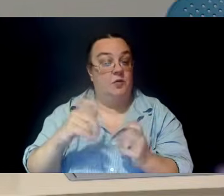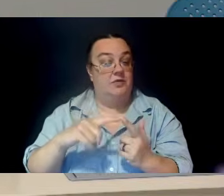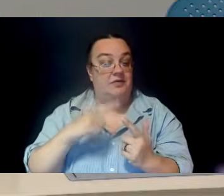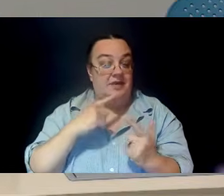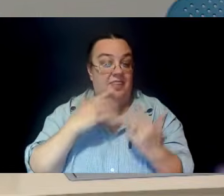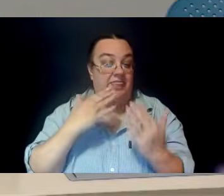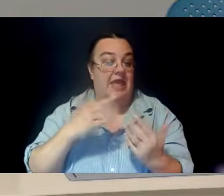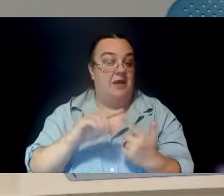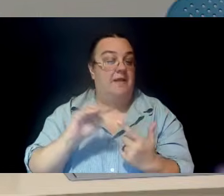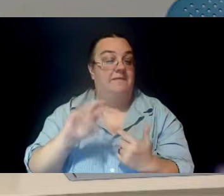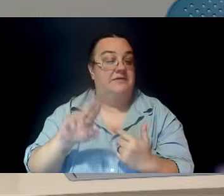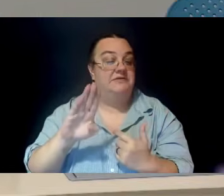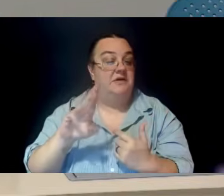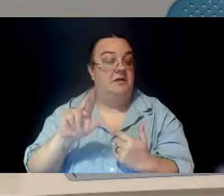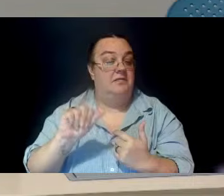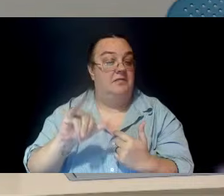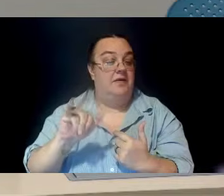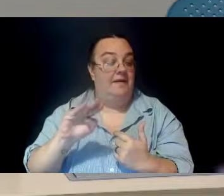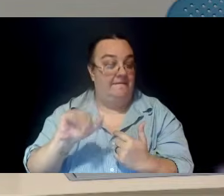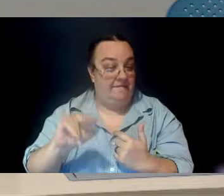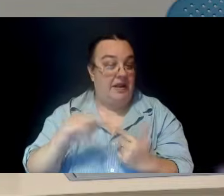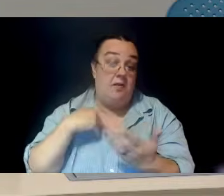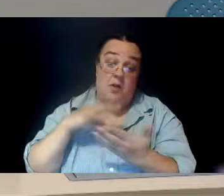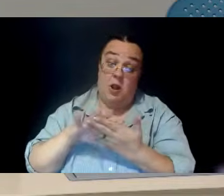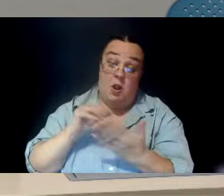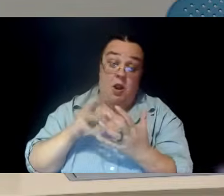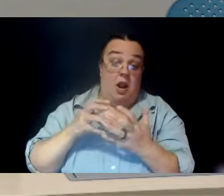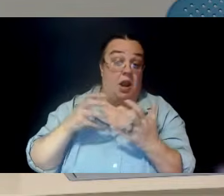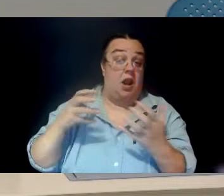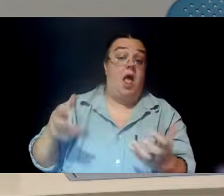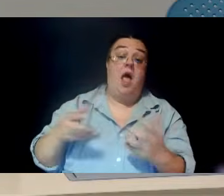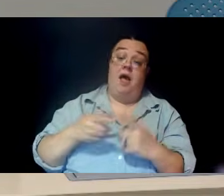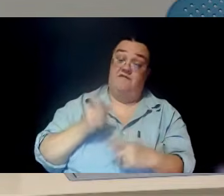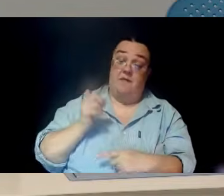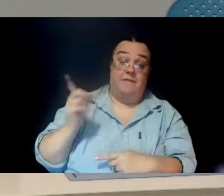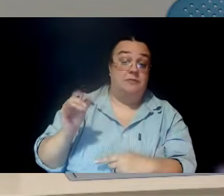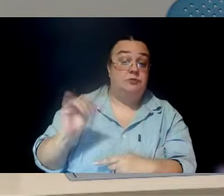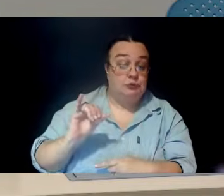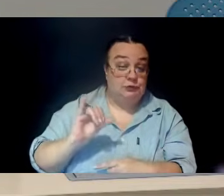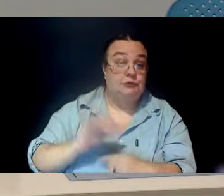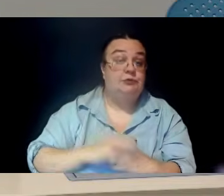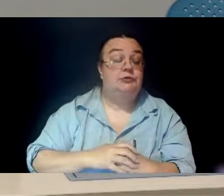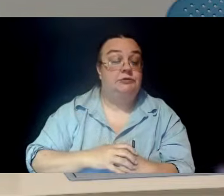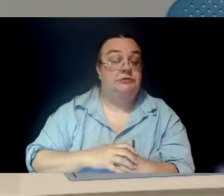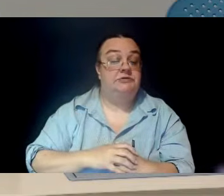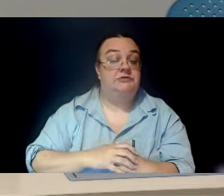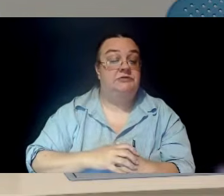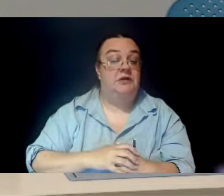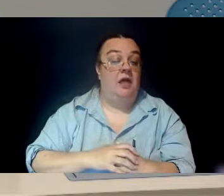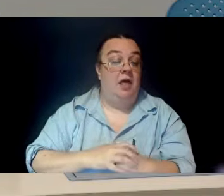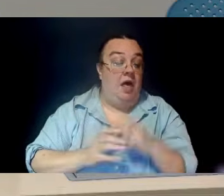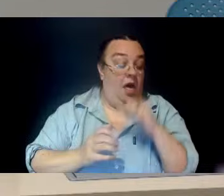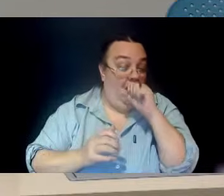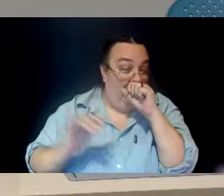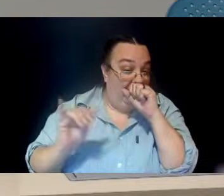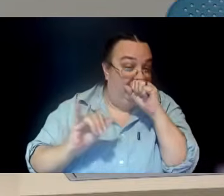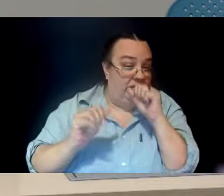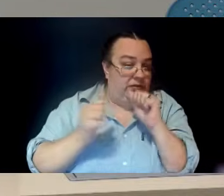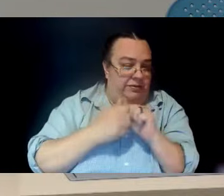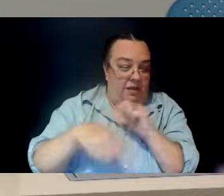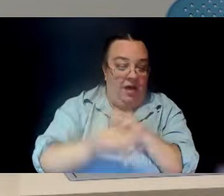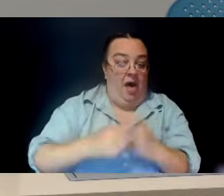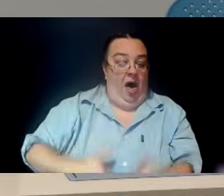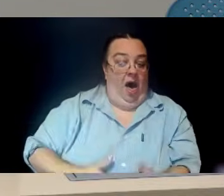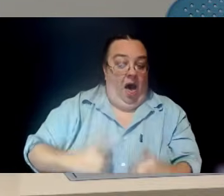Brayman. I learned a lot from him too. So, and also with the residents, be patient with